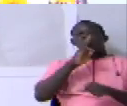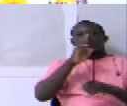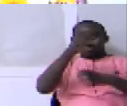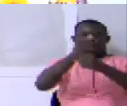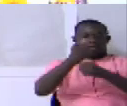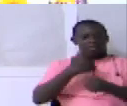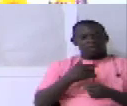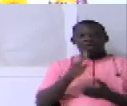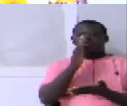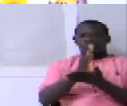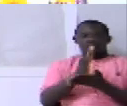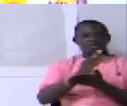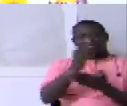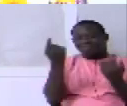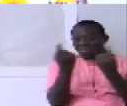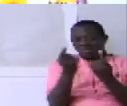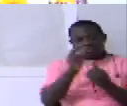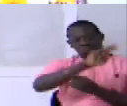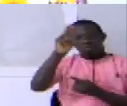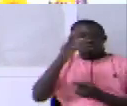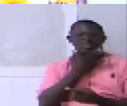But things were not easy with me also. But